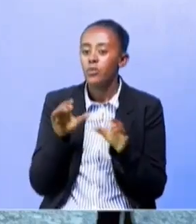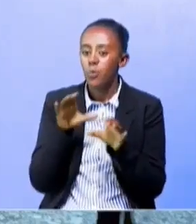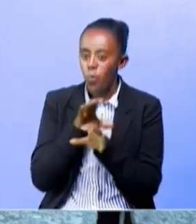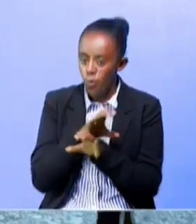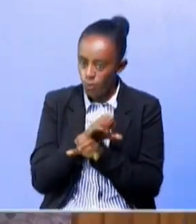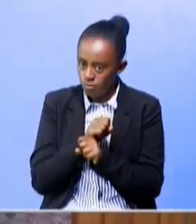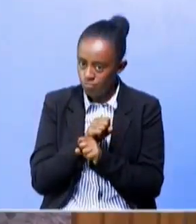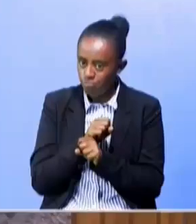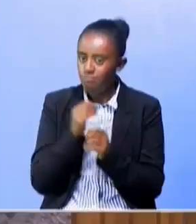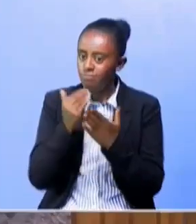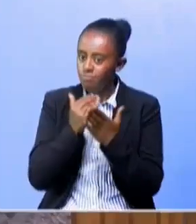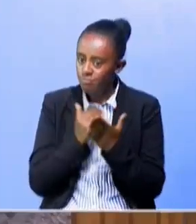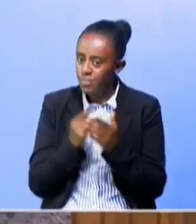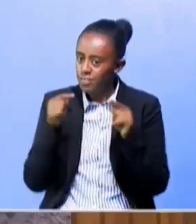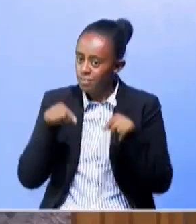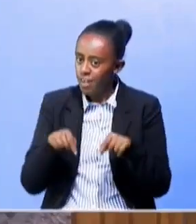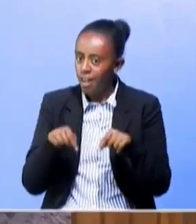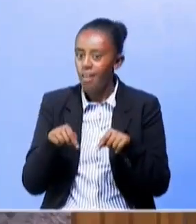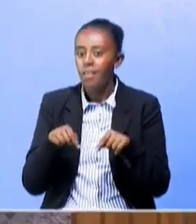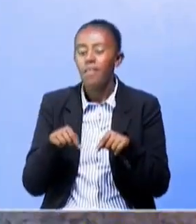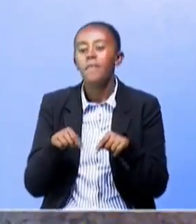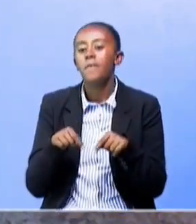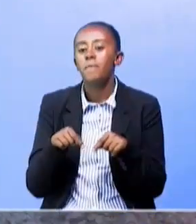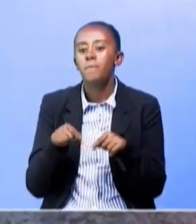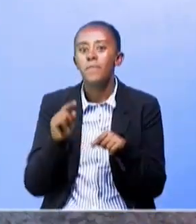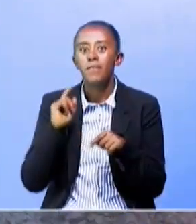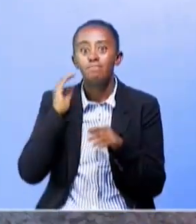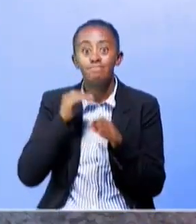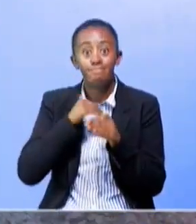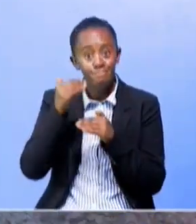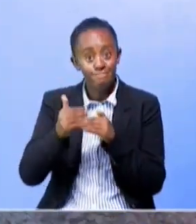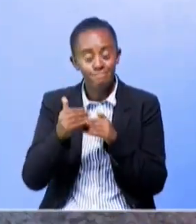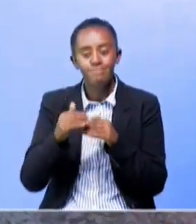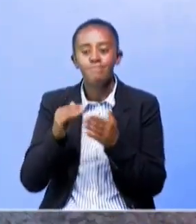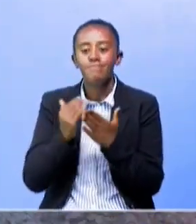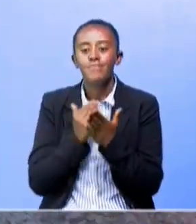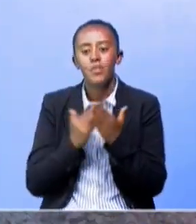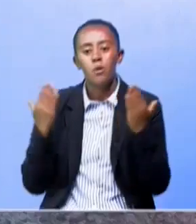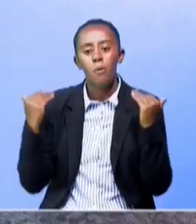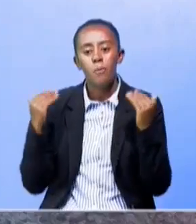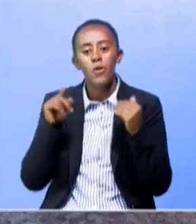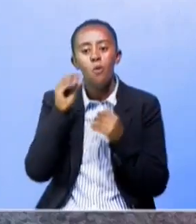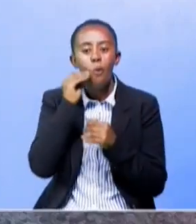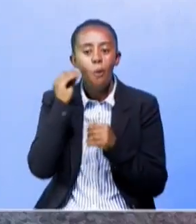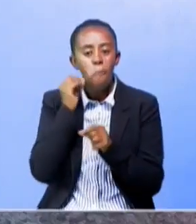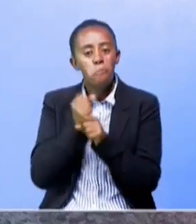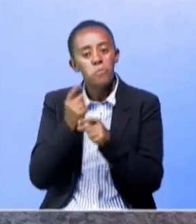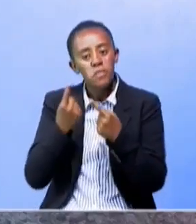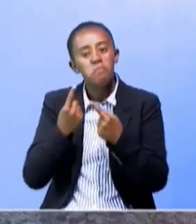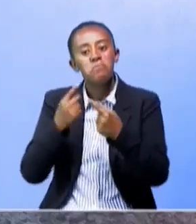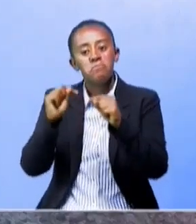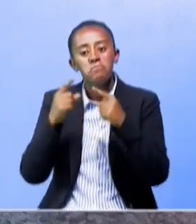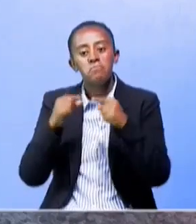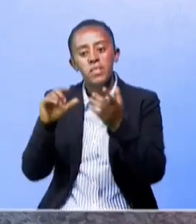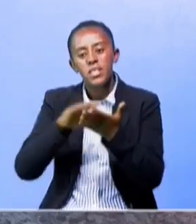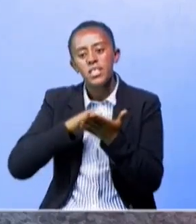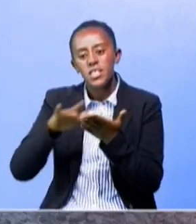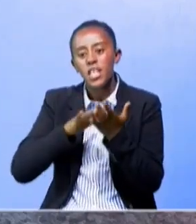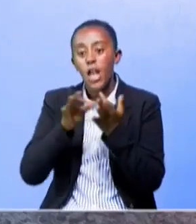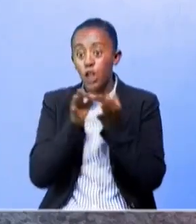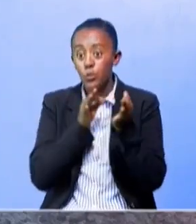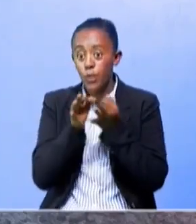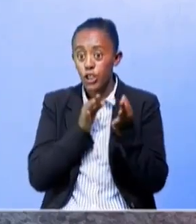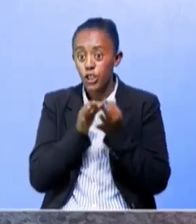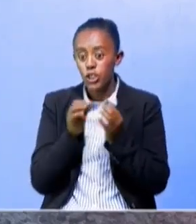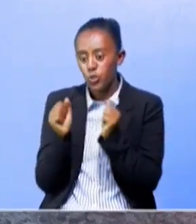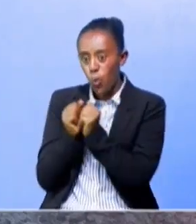So stated, the expansion of healthcare infrastructure has also generated employment opportunities for doctors, nurses, technicians, and